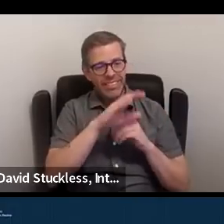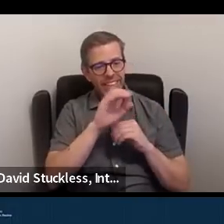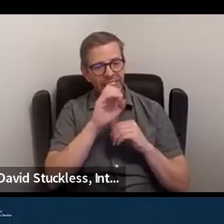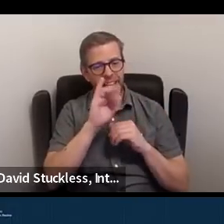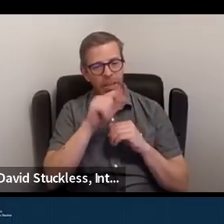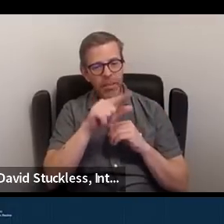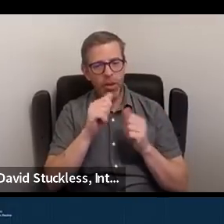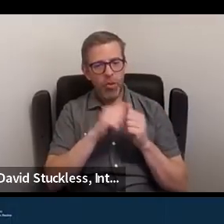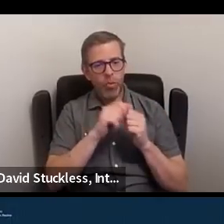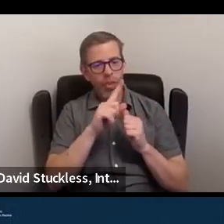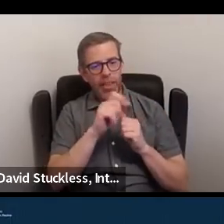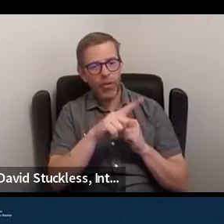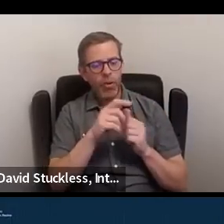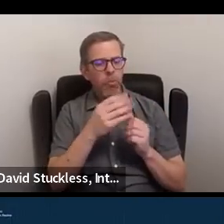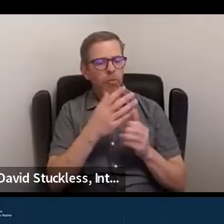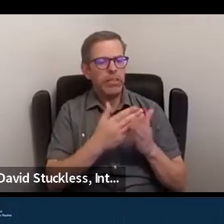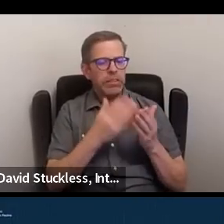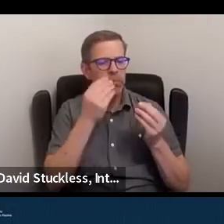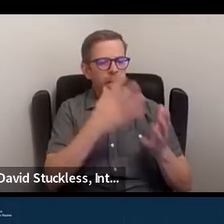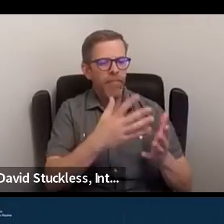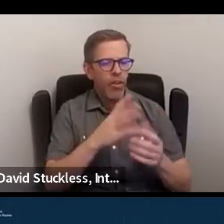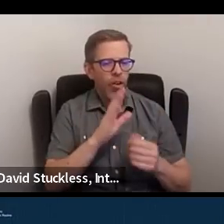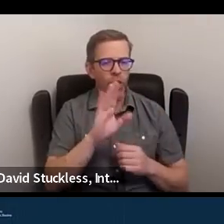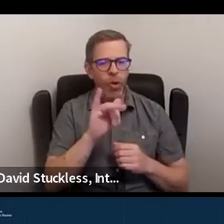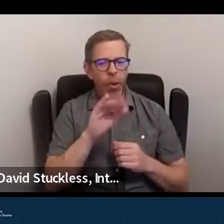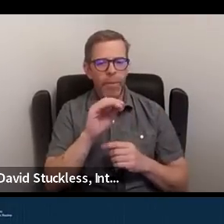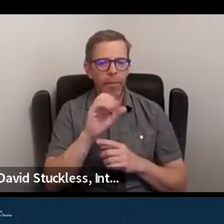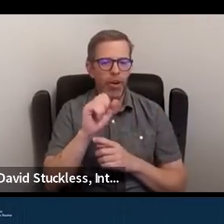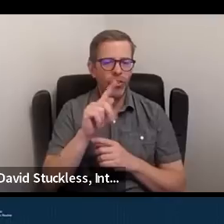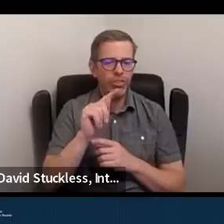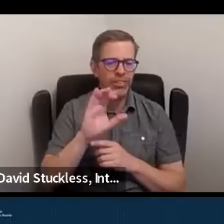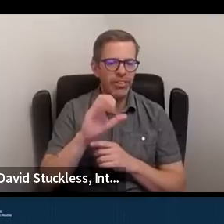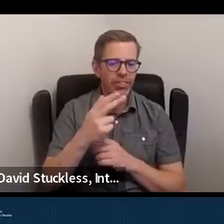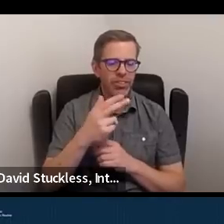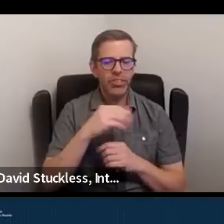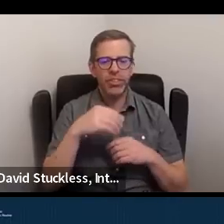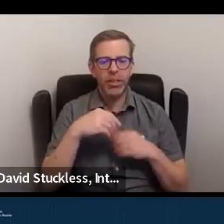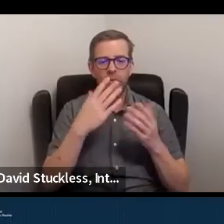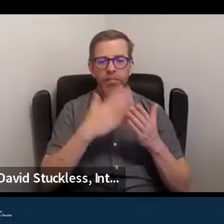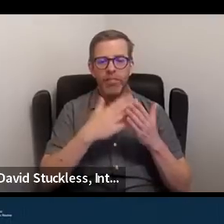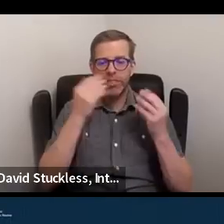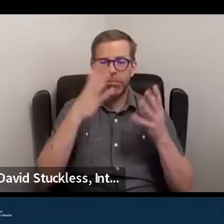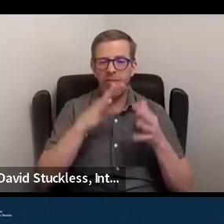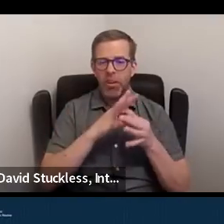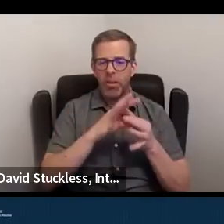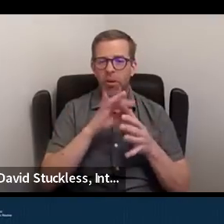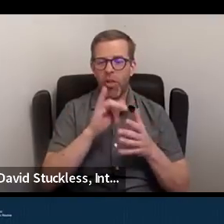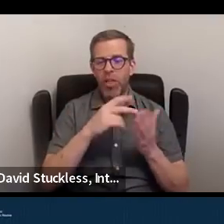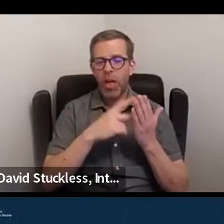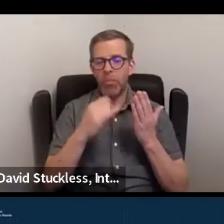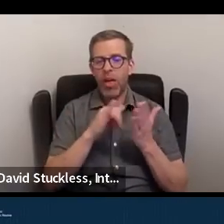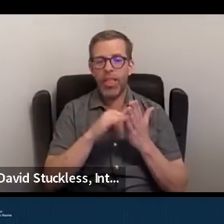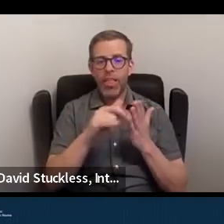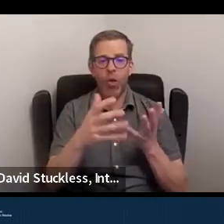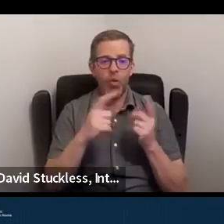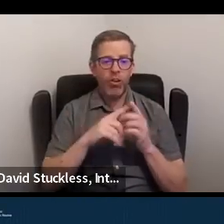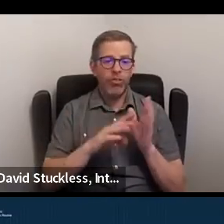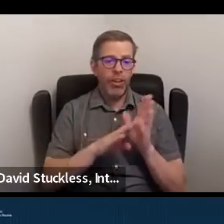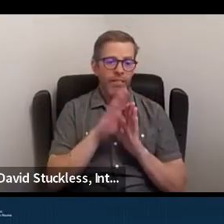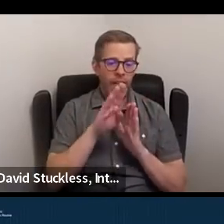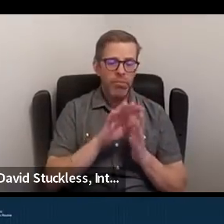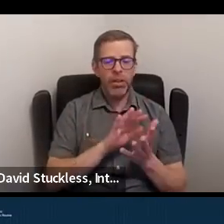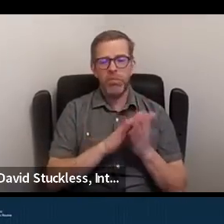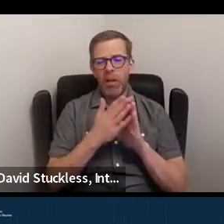little information with that email, provide your biosketch and provide some information about the project that you want to develop into an